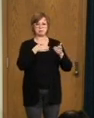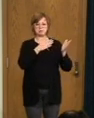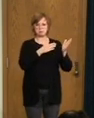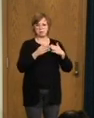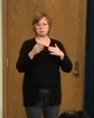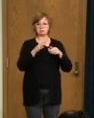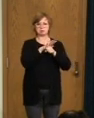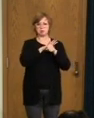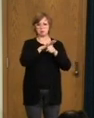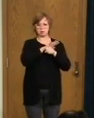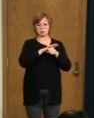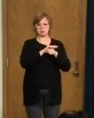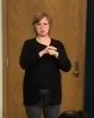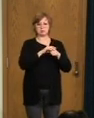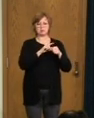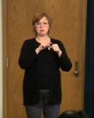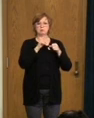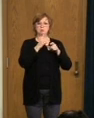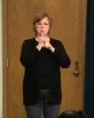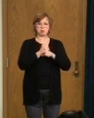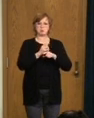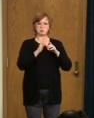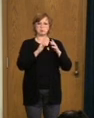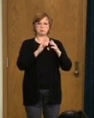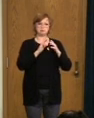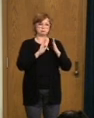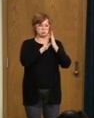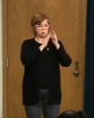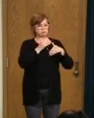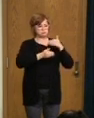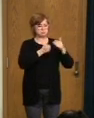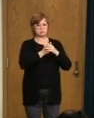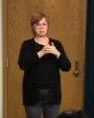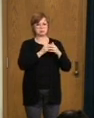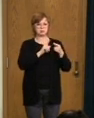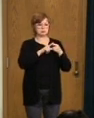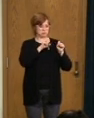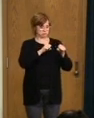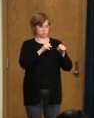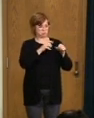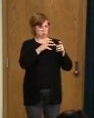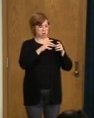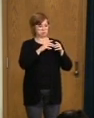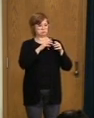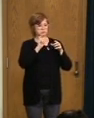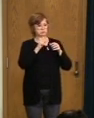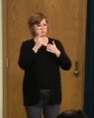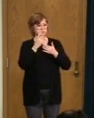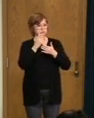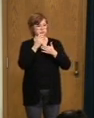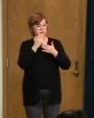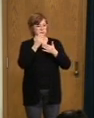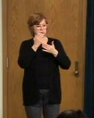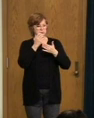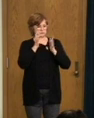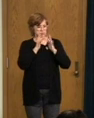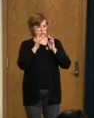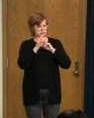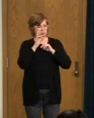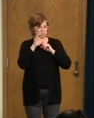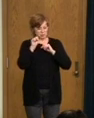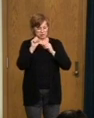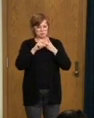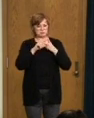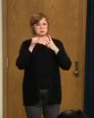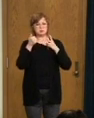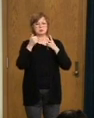they are taking the proper approach in their division. They've had access to Dr. Shahab, as well as the local medical health officers across